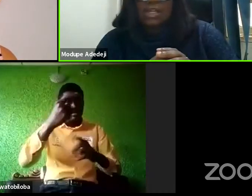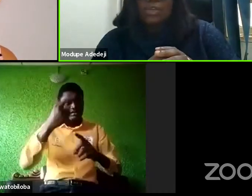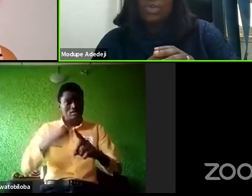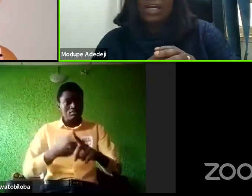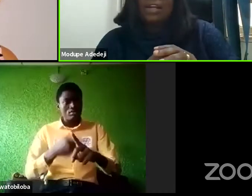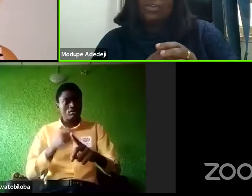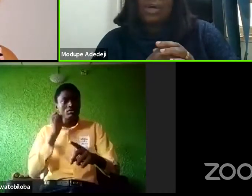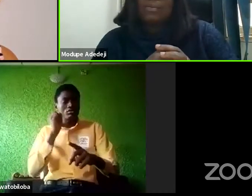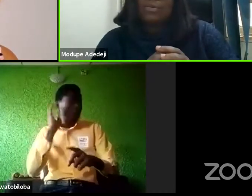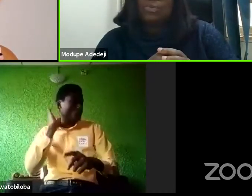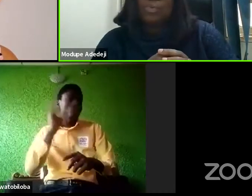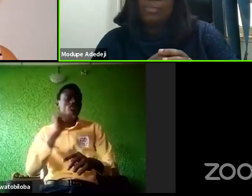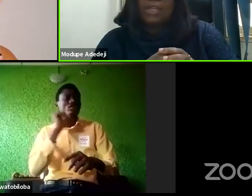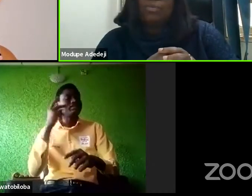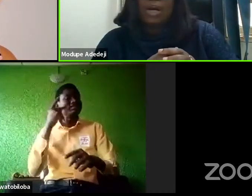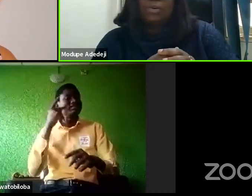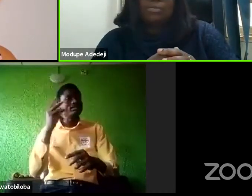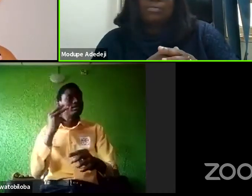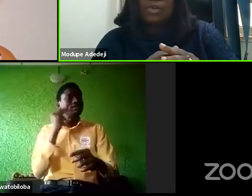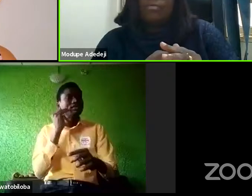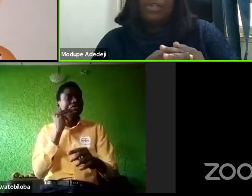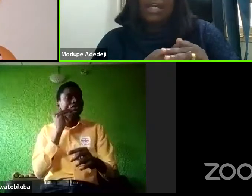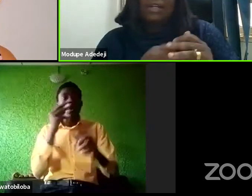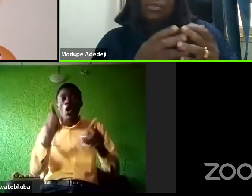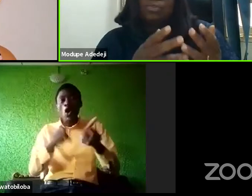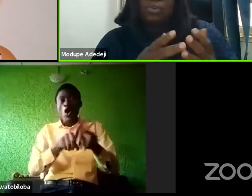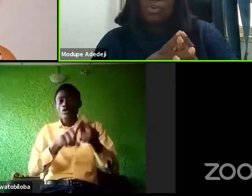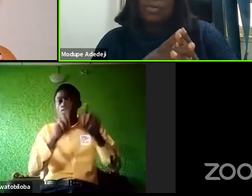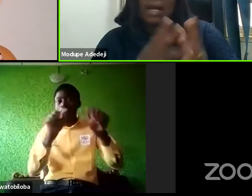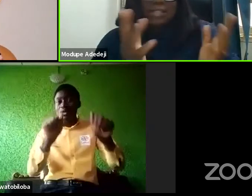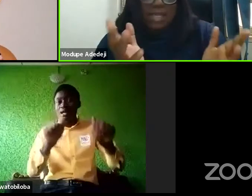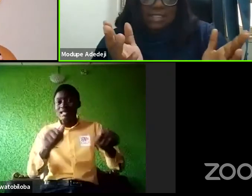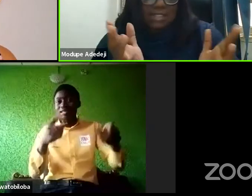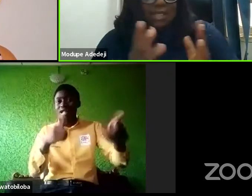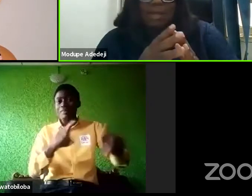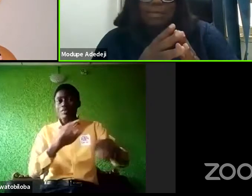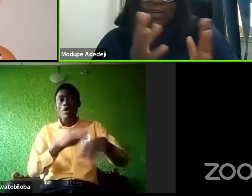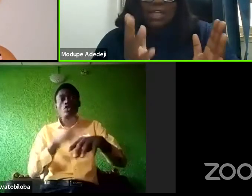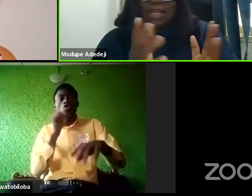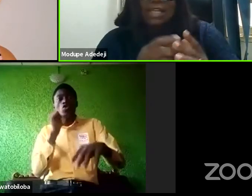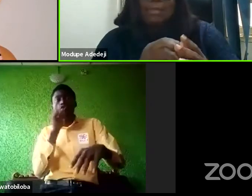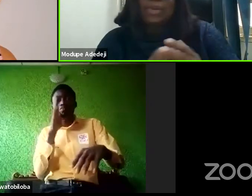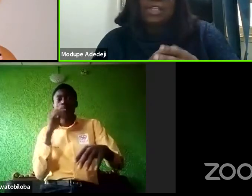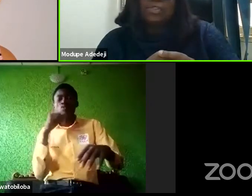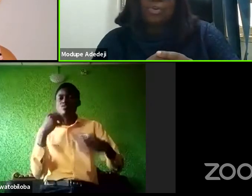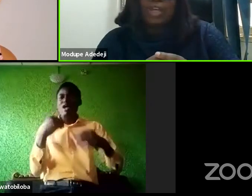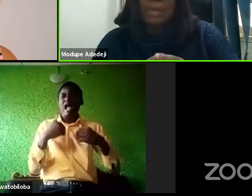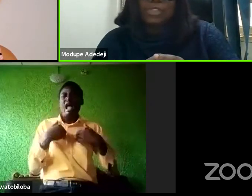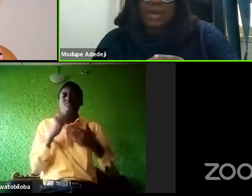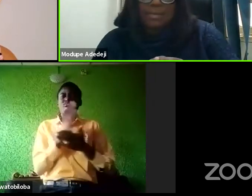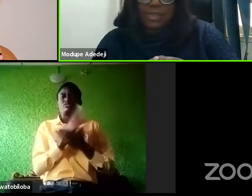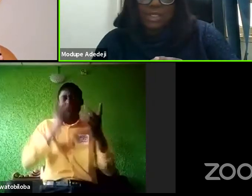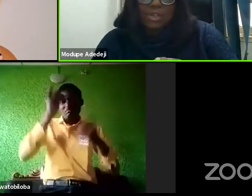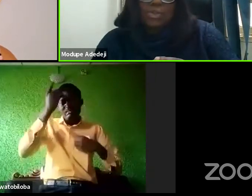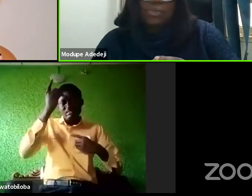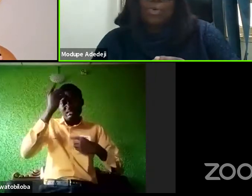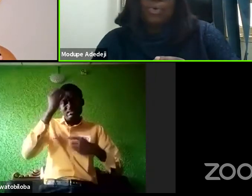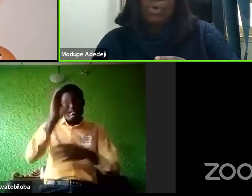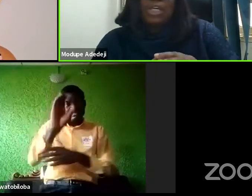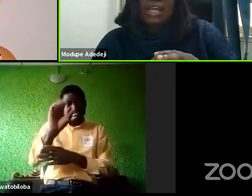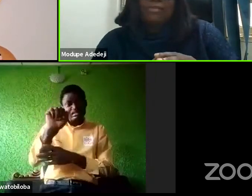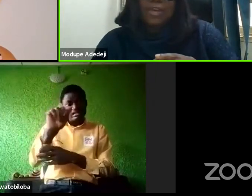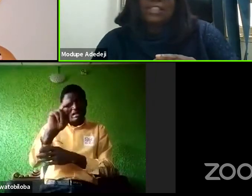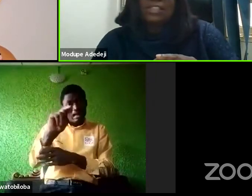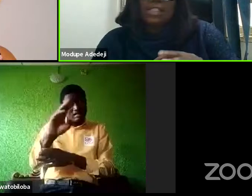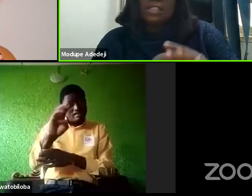menses. So it can also happen to women who are on the diagnosed of some cancers, any type of cancer, and you are placed on chemotherapy.